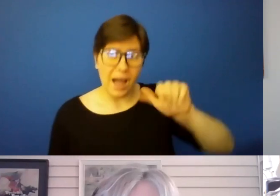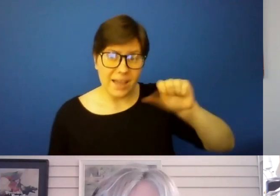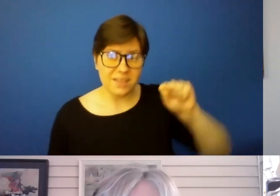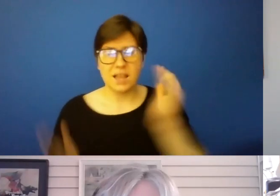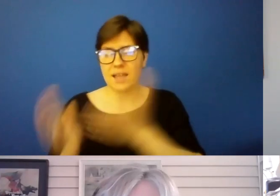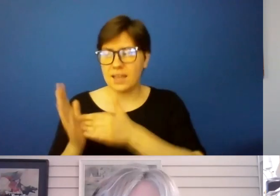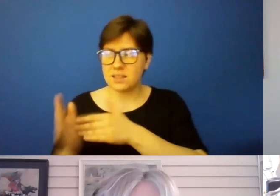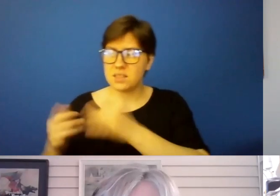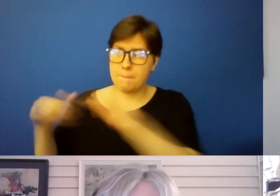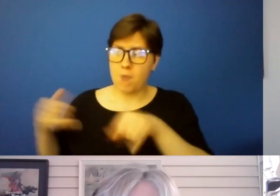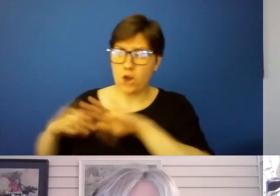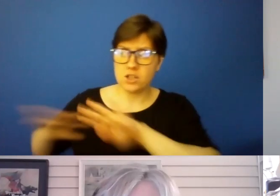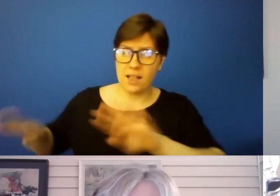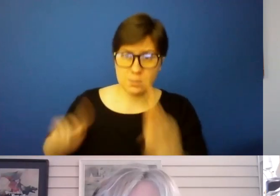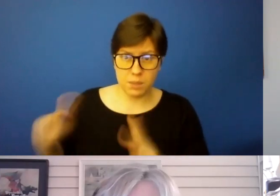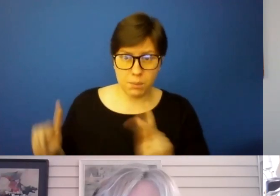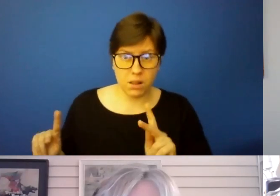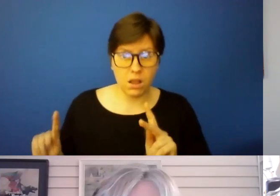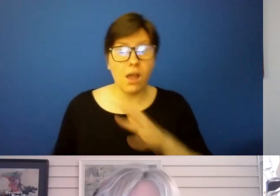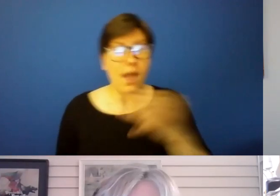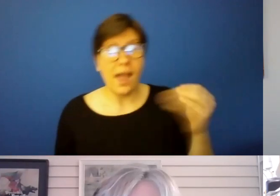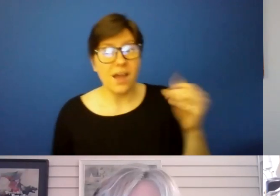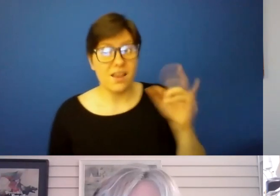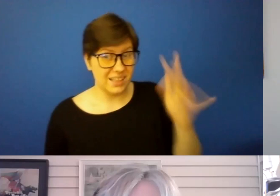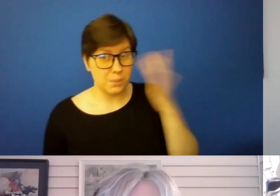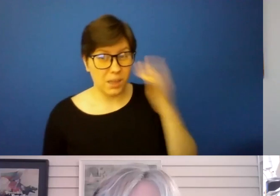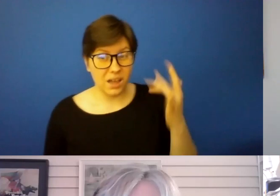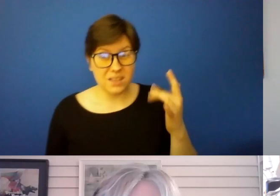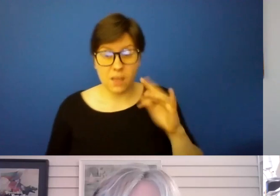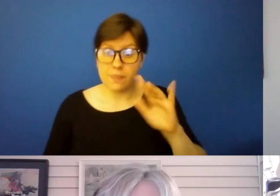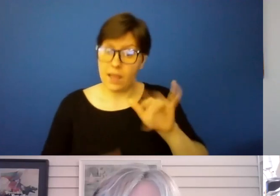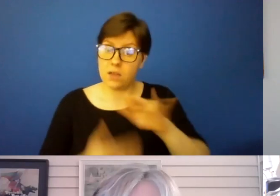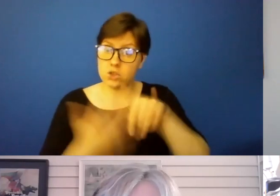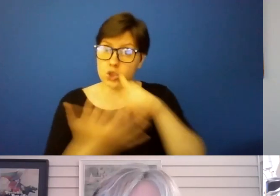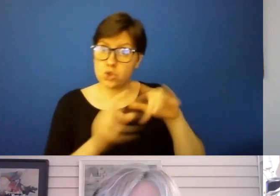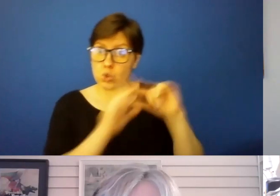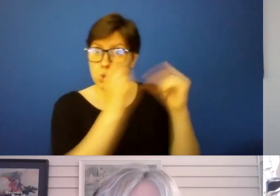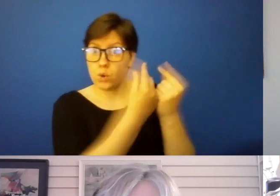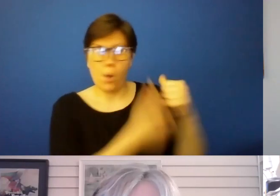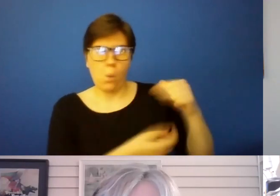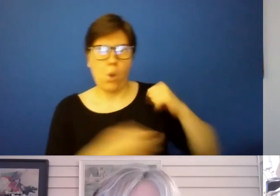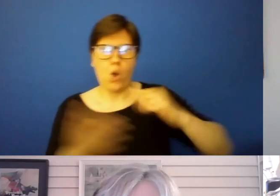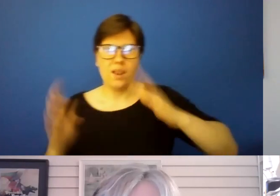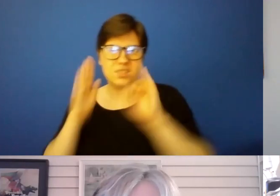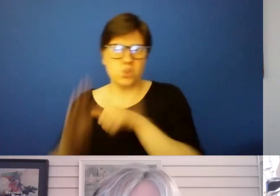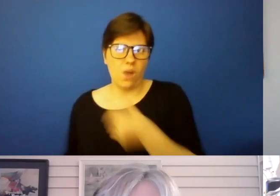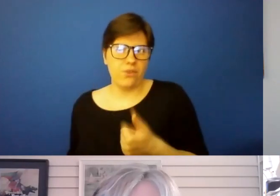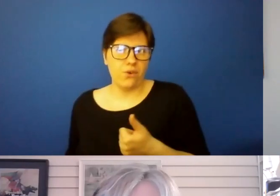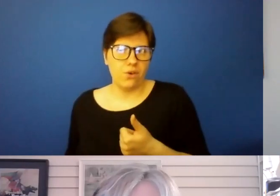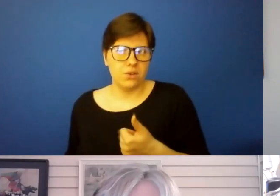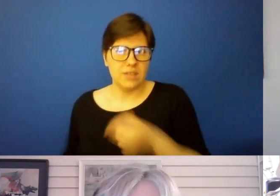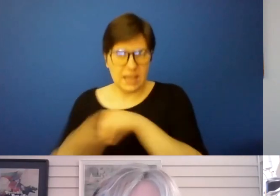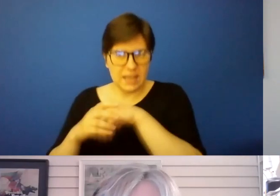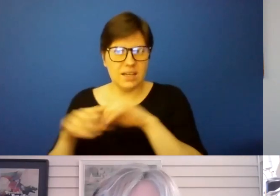people. And it's because this social group won't listen to anyone else in society